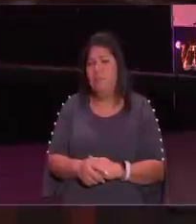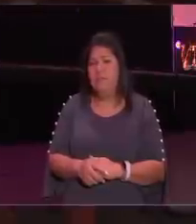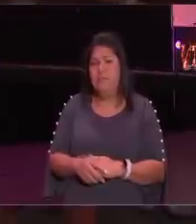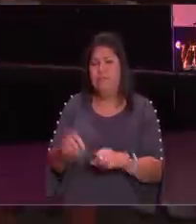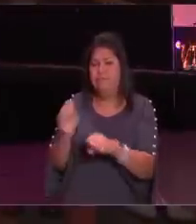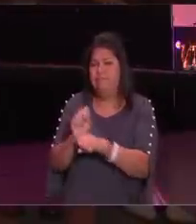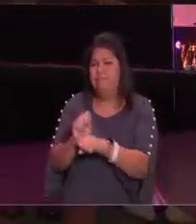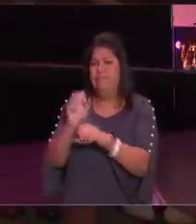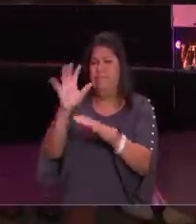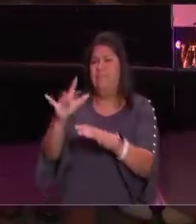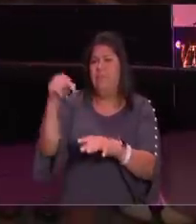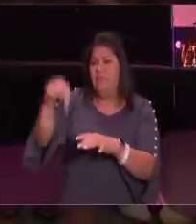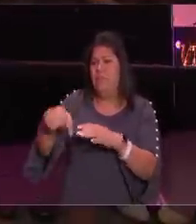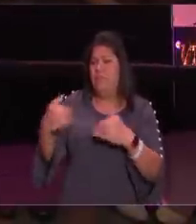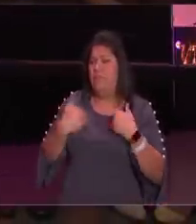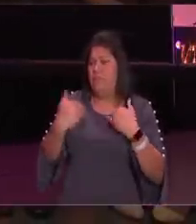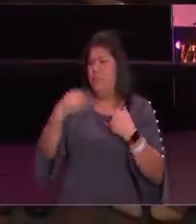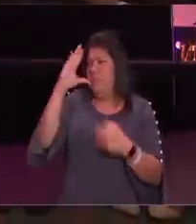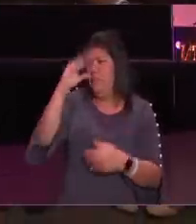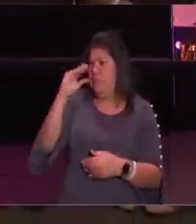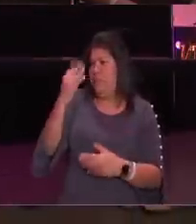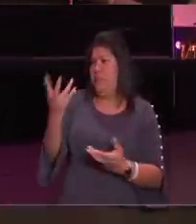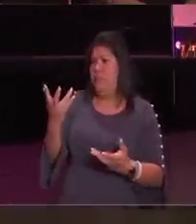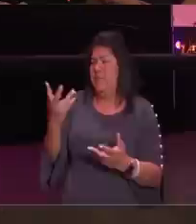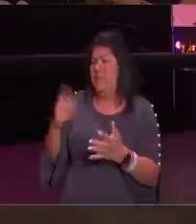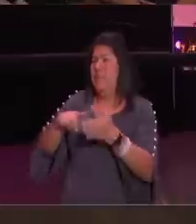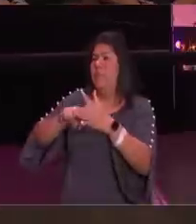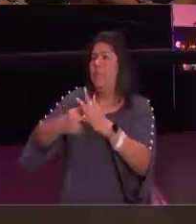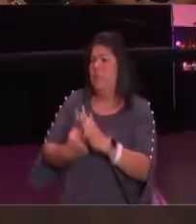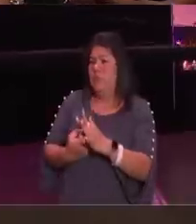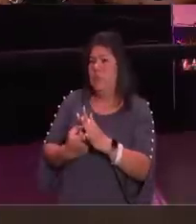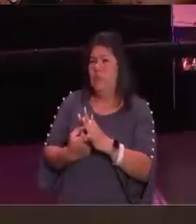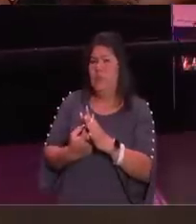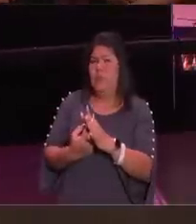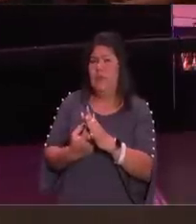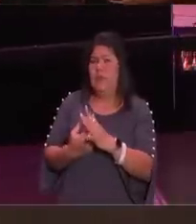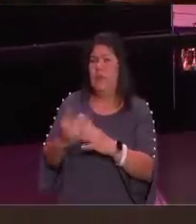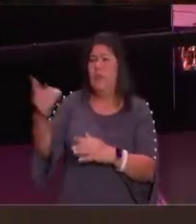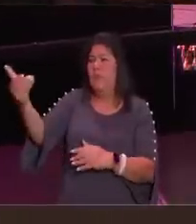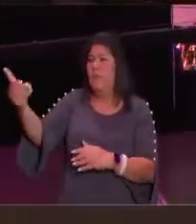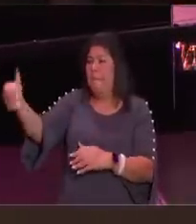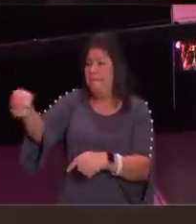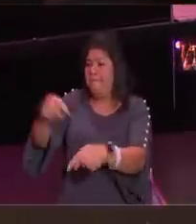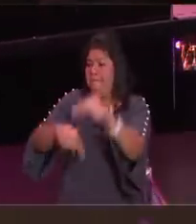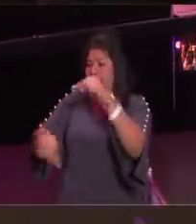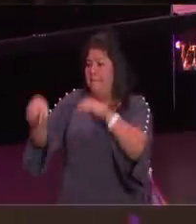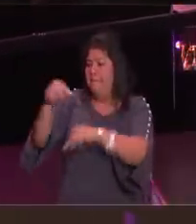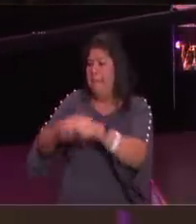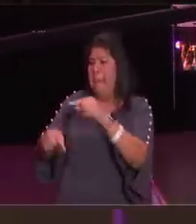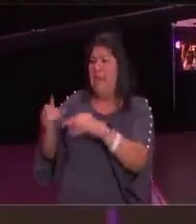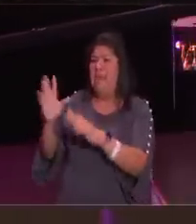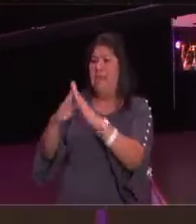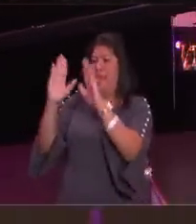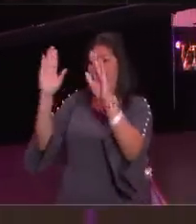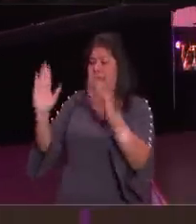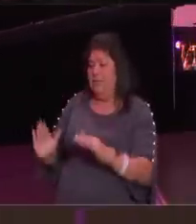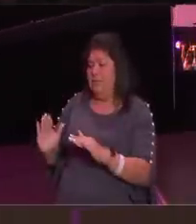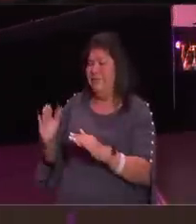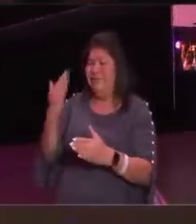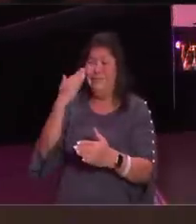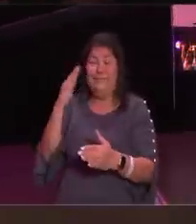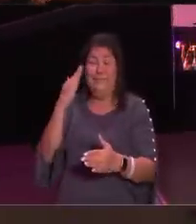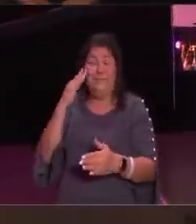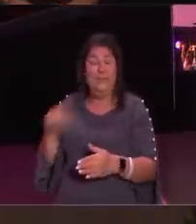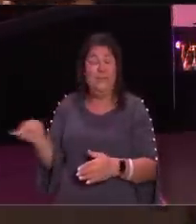The miracle for this young child began when they brought him back to the house. I don't